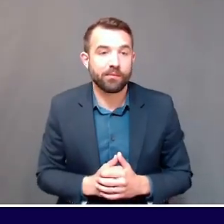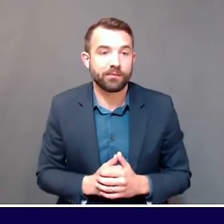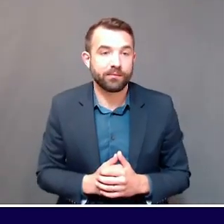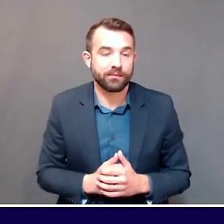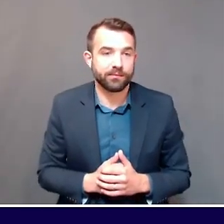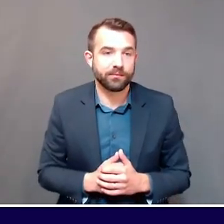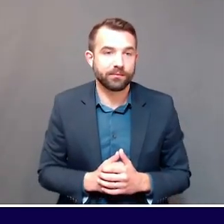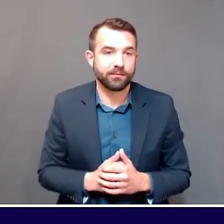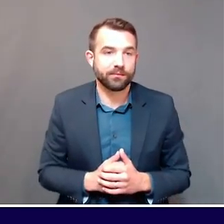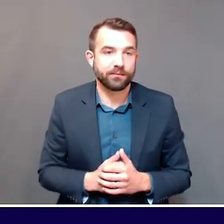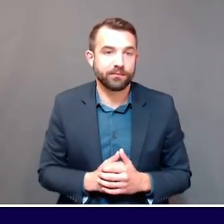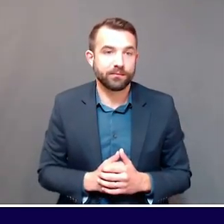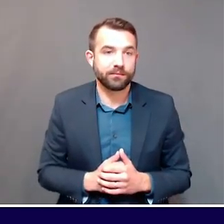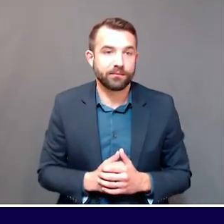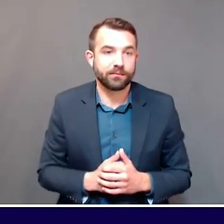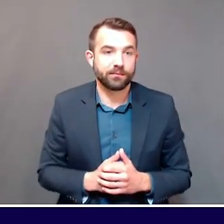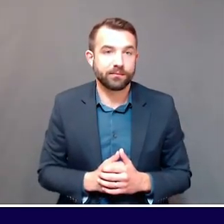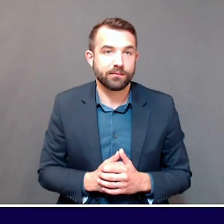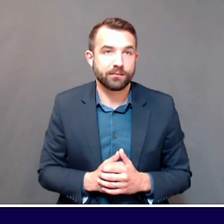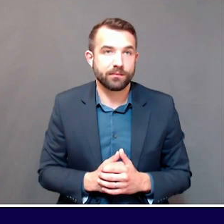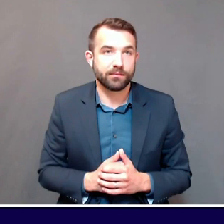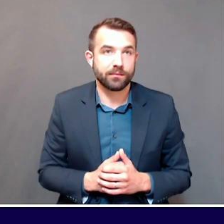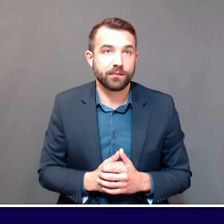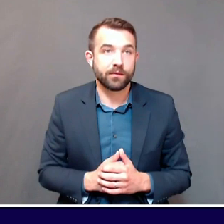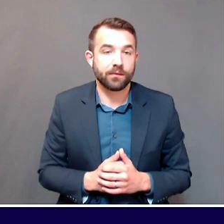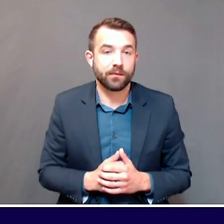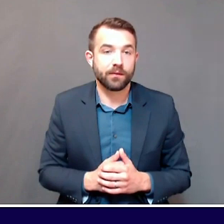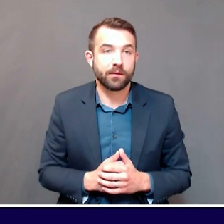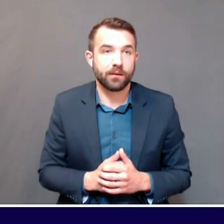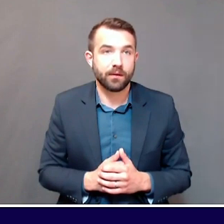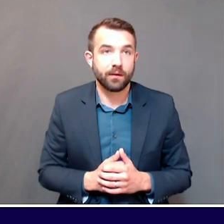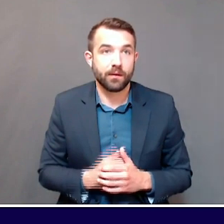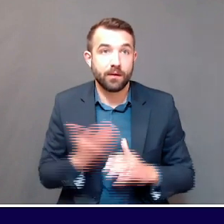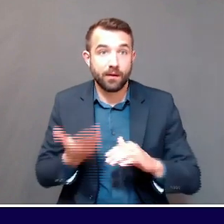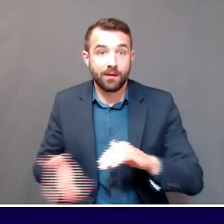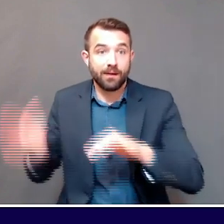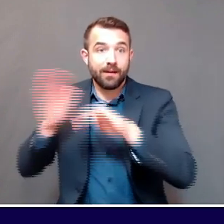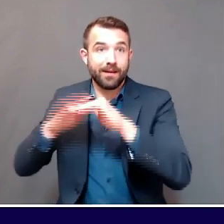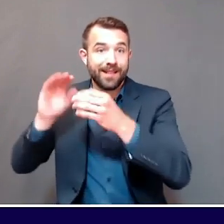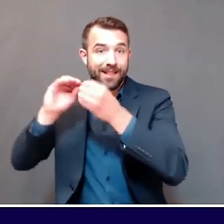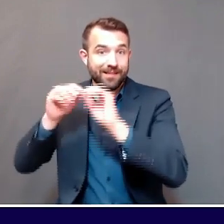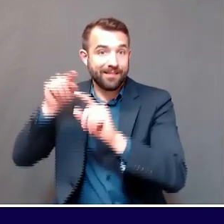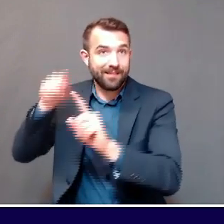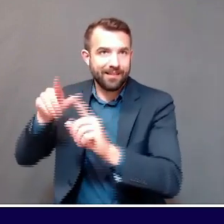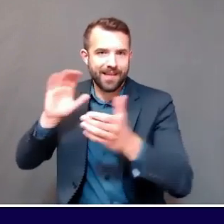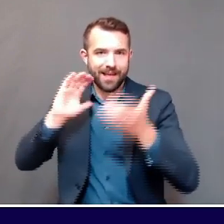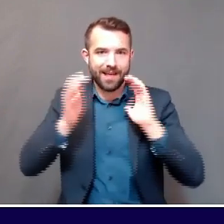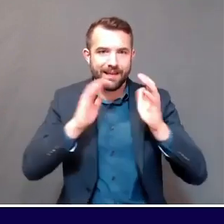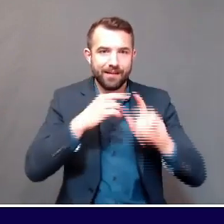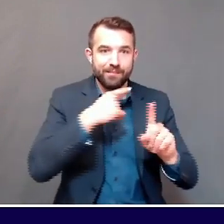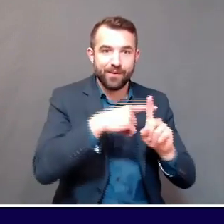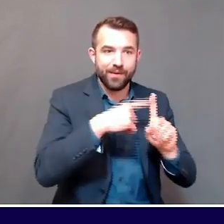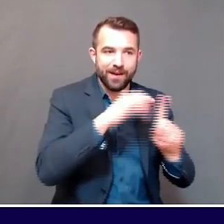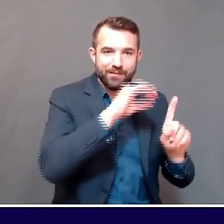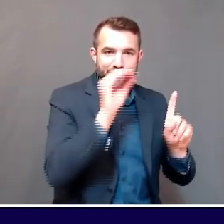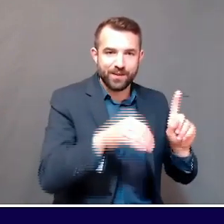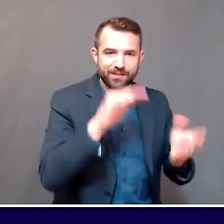methodologically you can't look at an increase in one and compare that against the positivity rate going